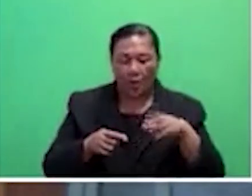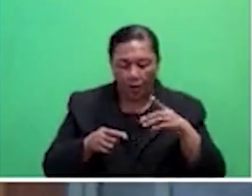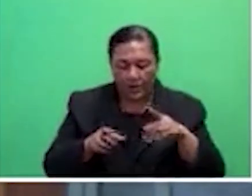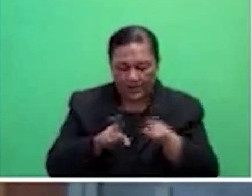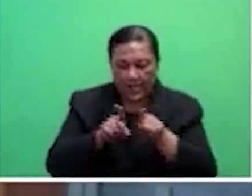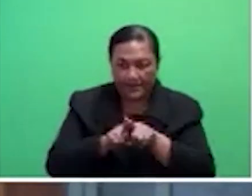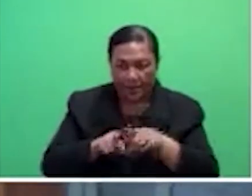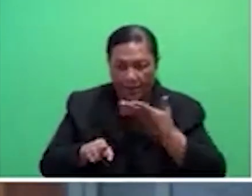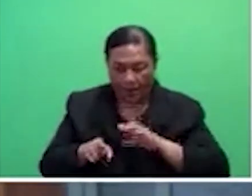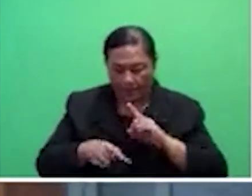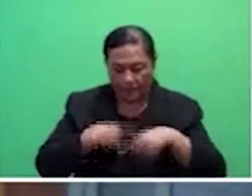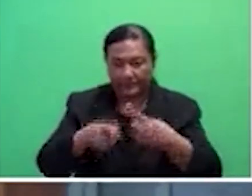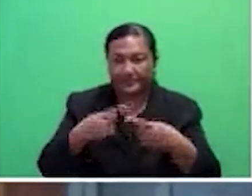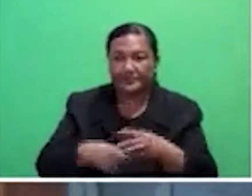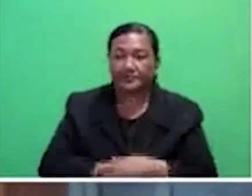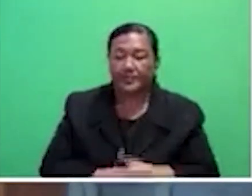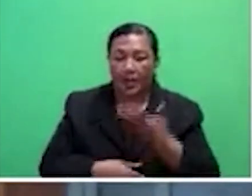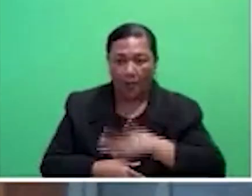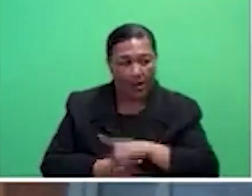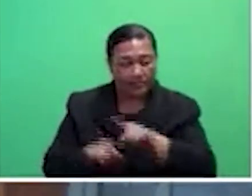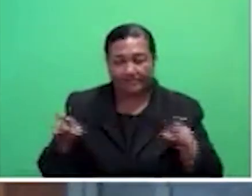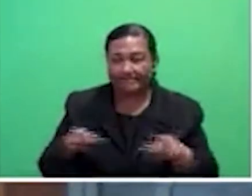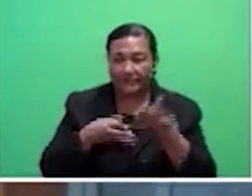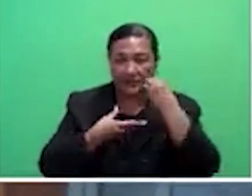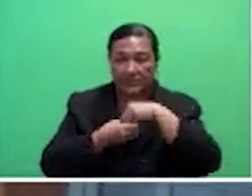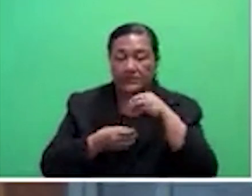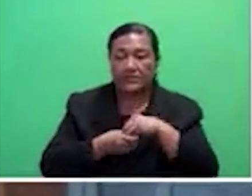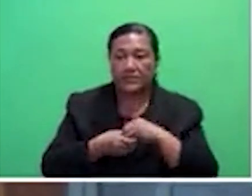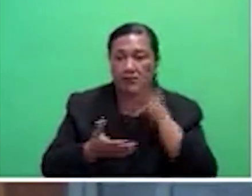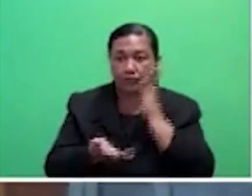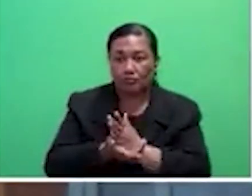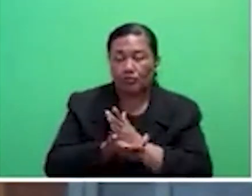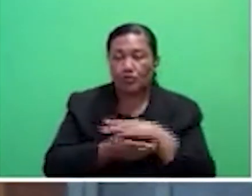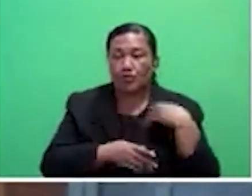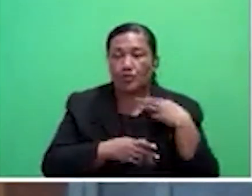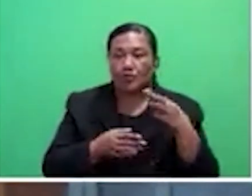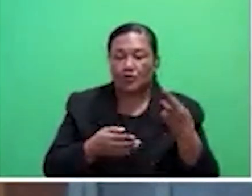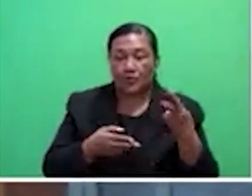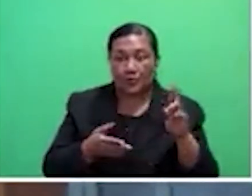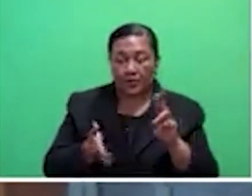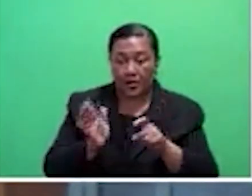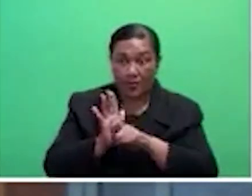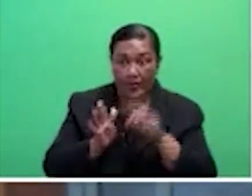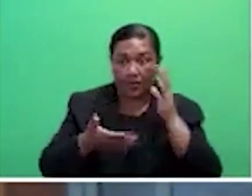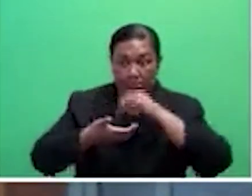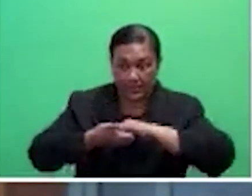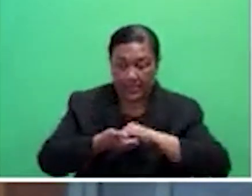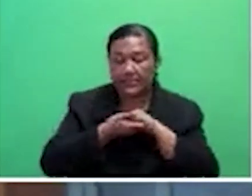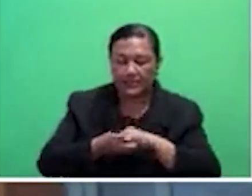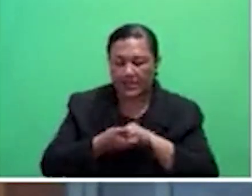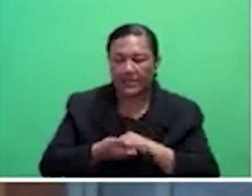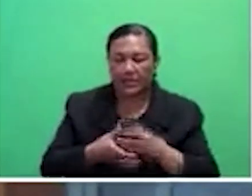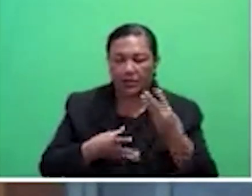segments of our community to engage in the Truth and Reconciliation process, including the business community, civil society, the